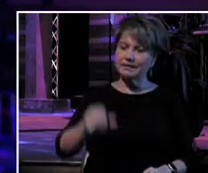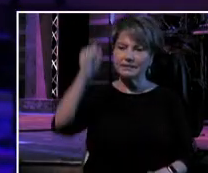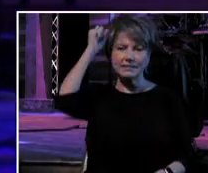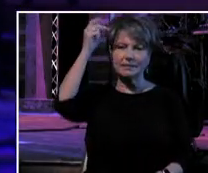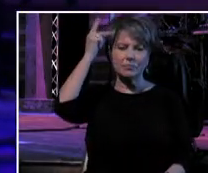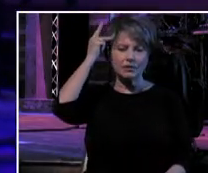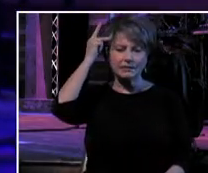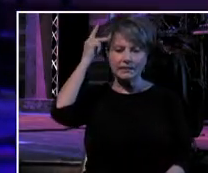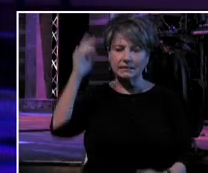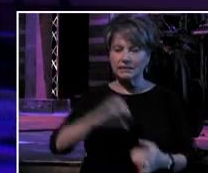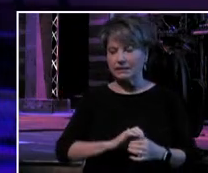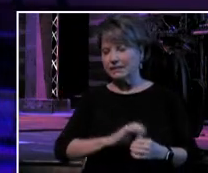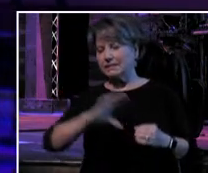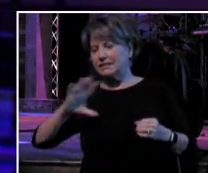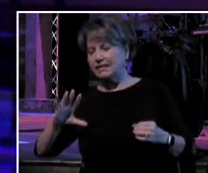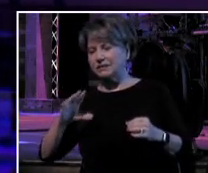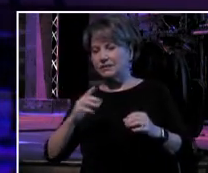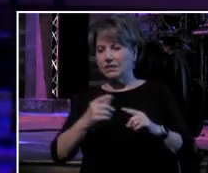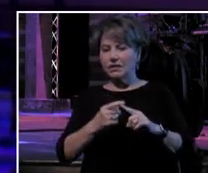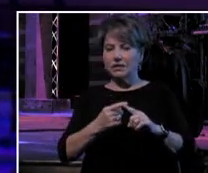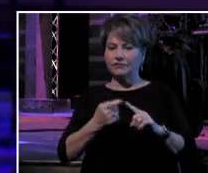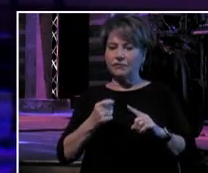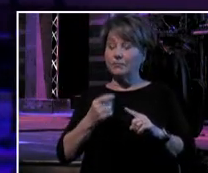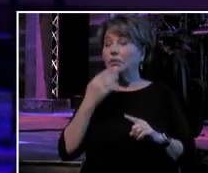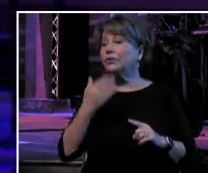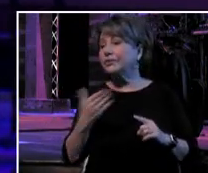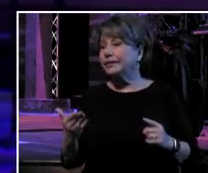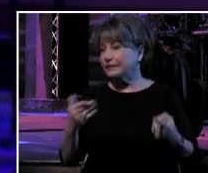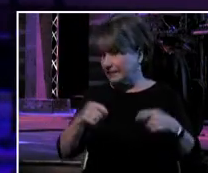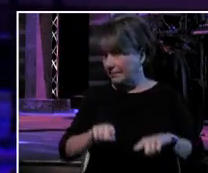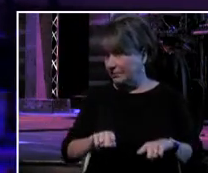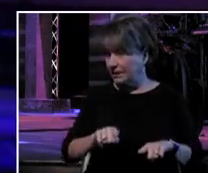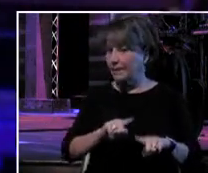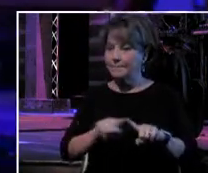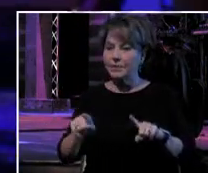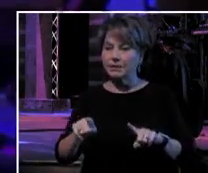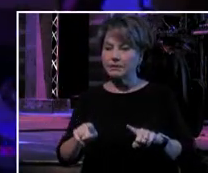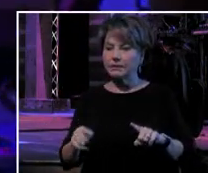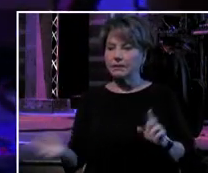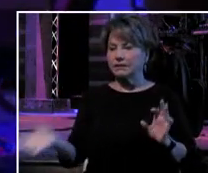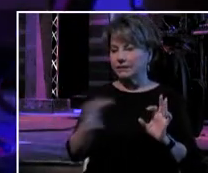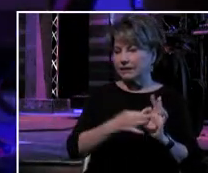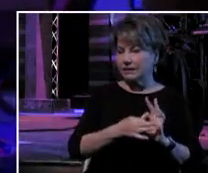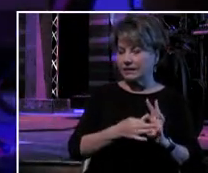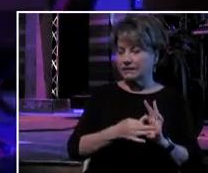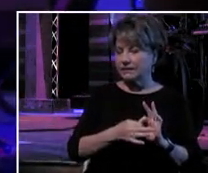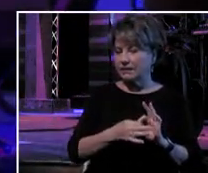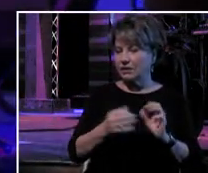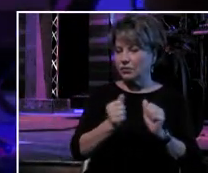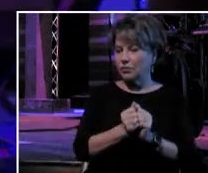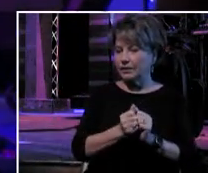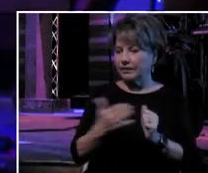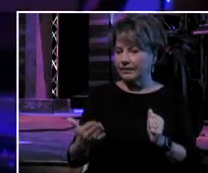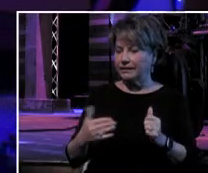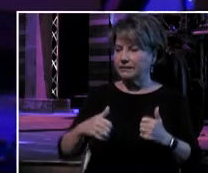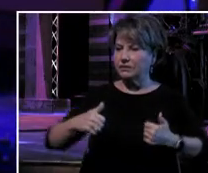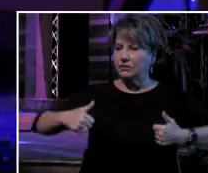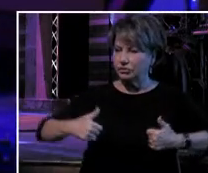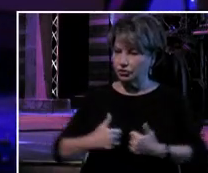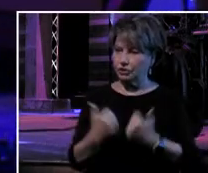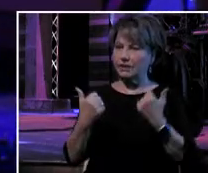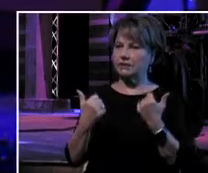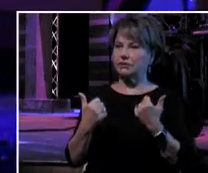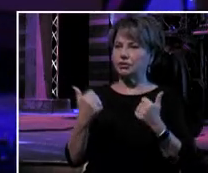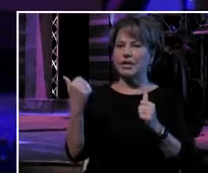detach joy away from just good things happening to you and just things that you want to experience. He's saying, no, we need to find joy